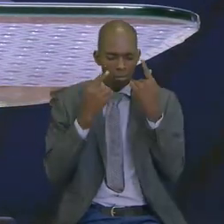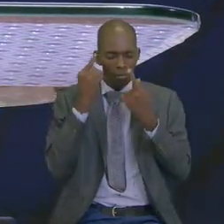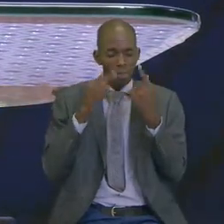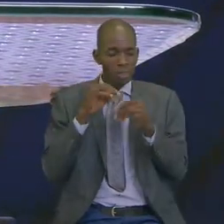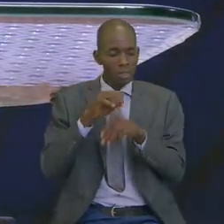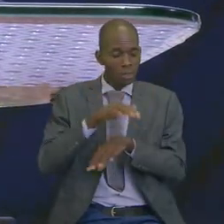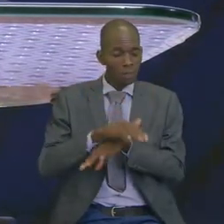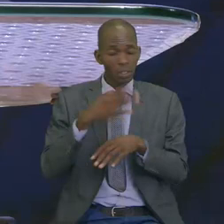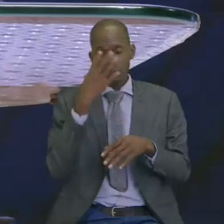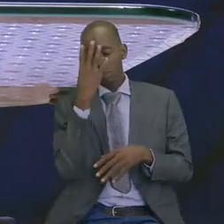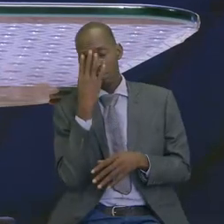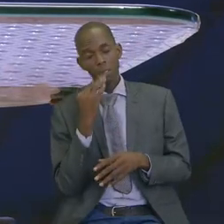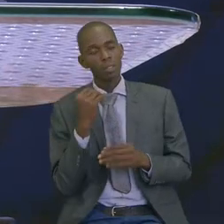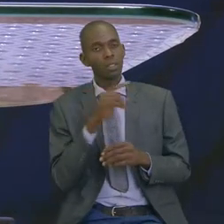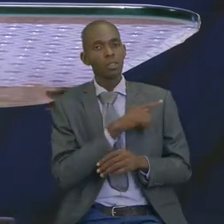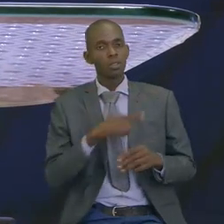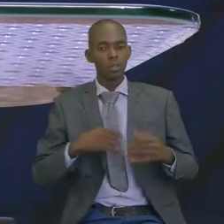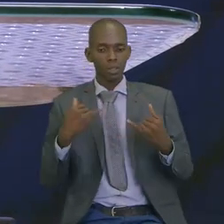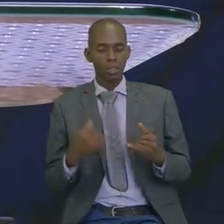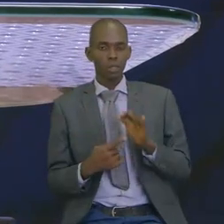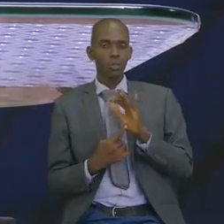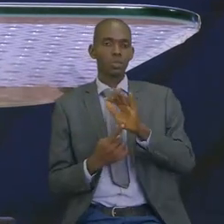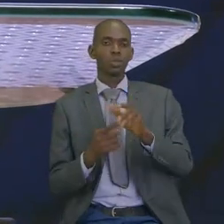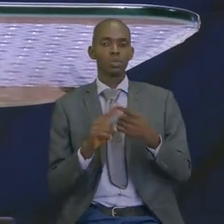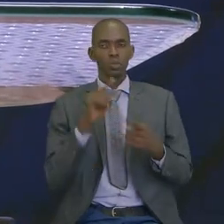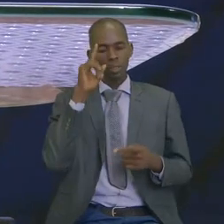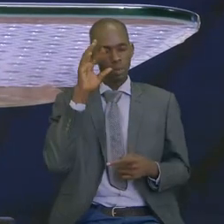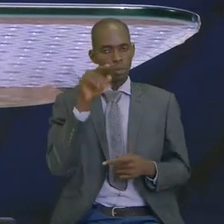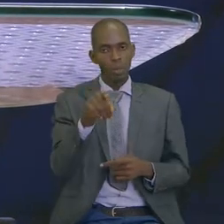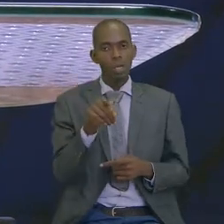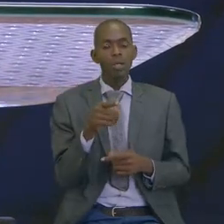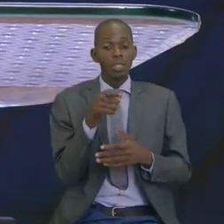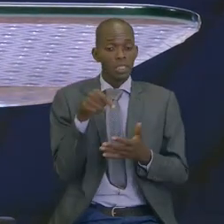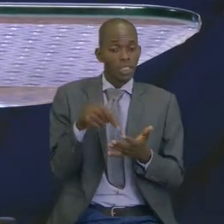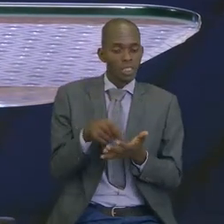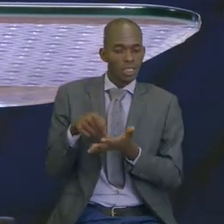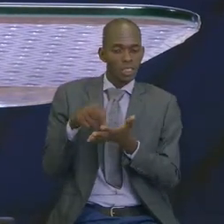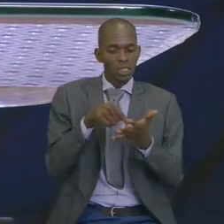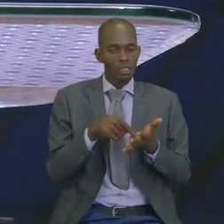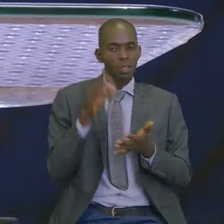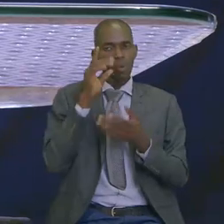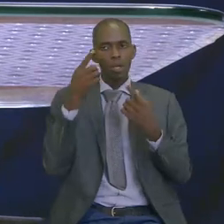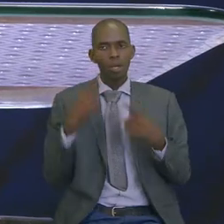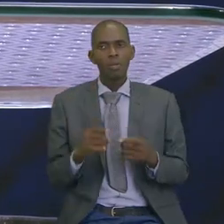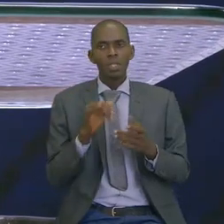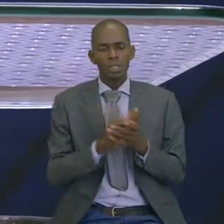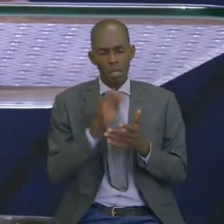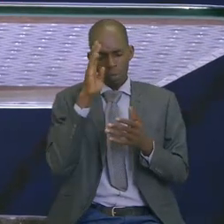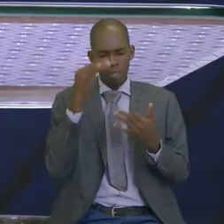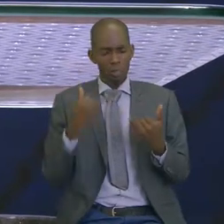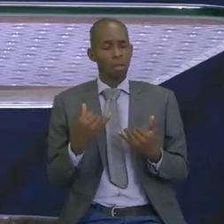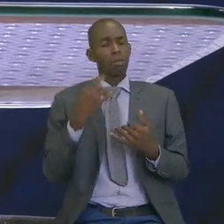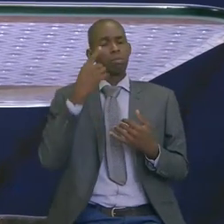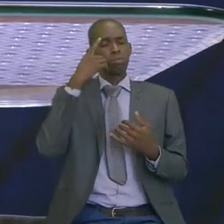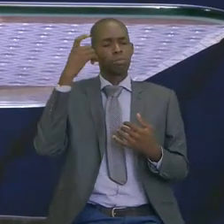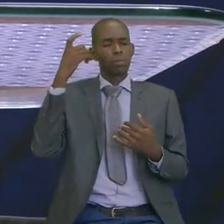Lord revealed to him, this is what will happen. He tried to get the magicians and astrologers and the